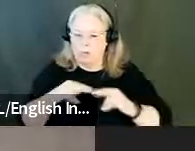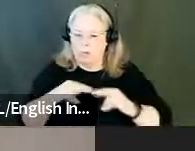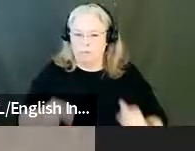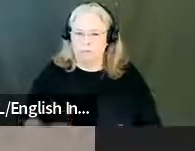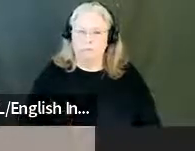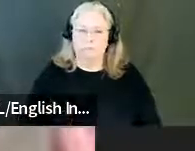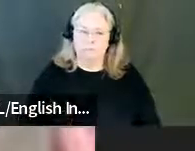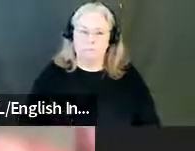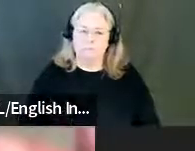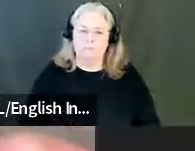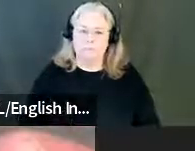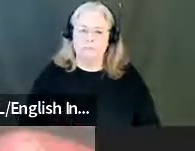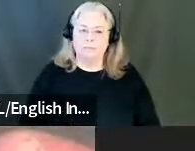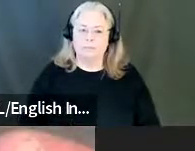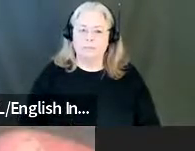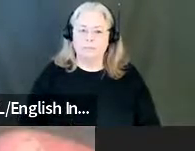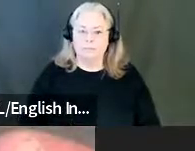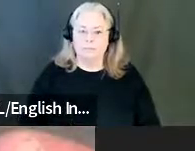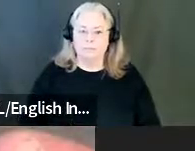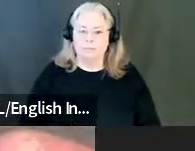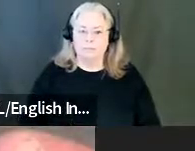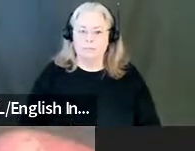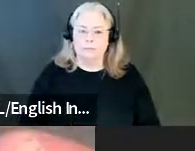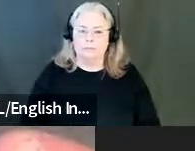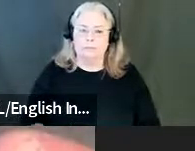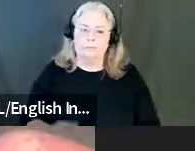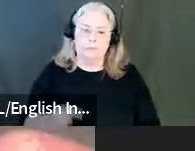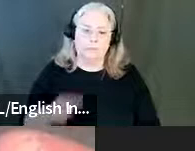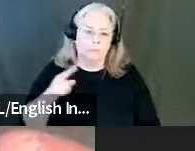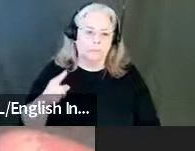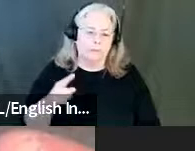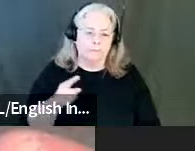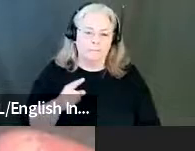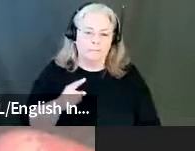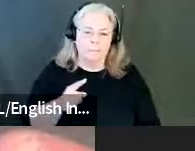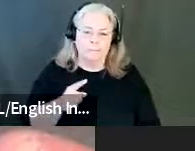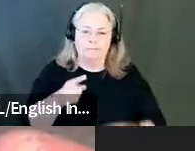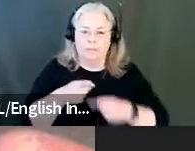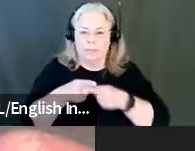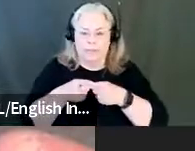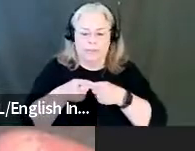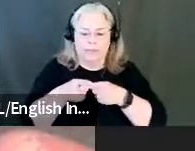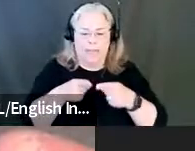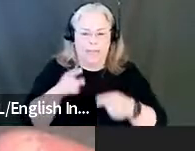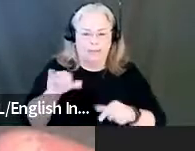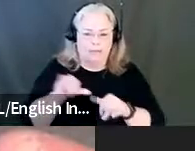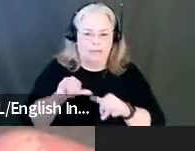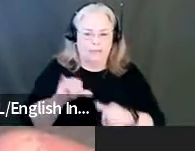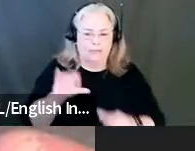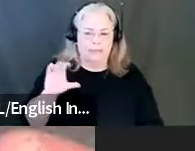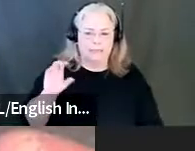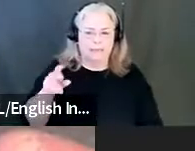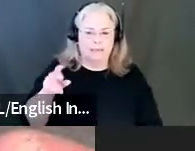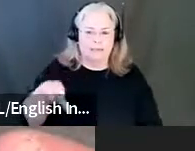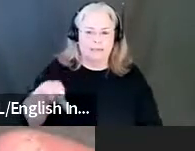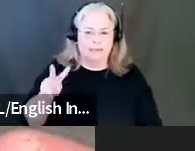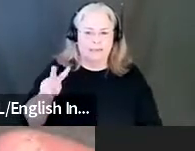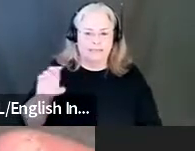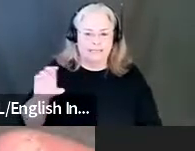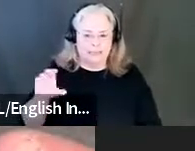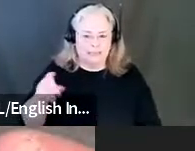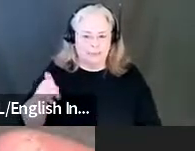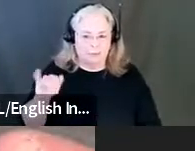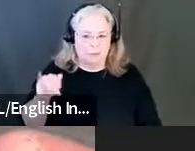And now I've got... Okay, and then this is half inch CPVC pipe. So on the left